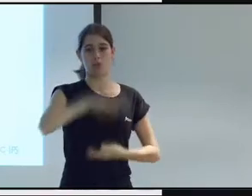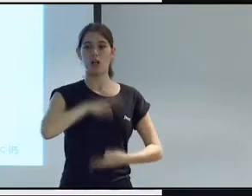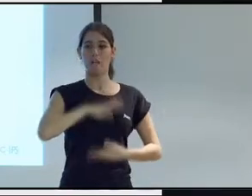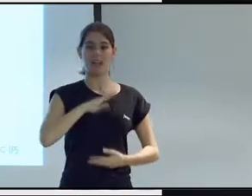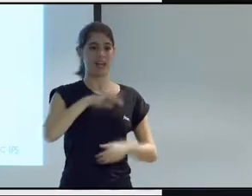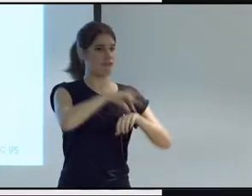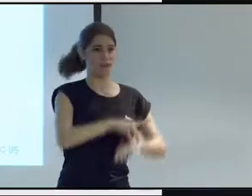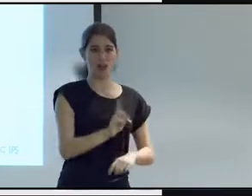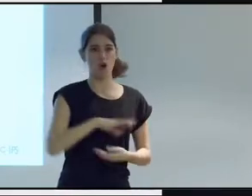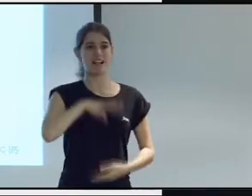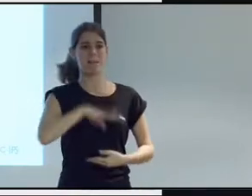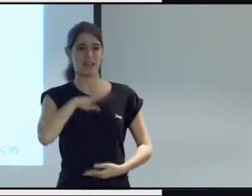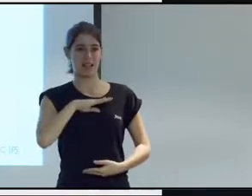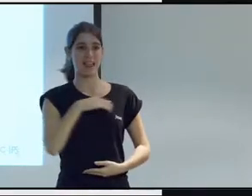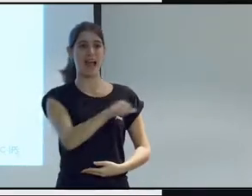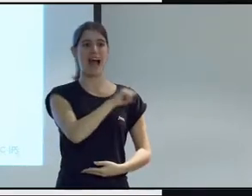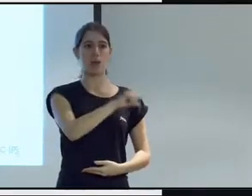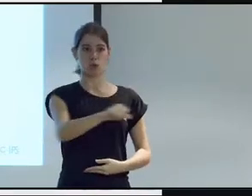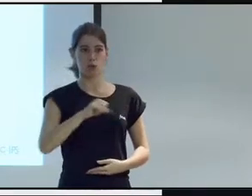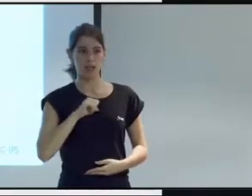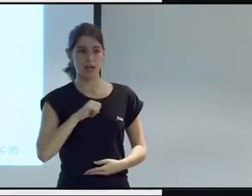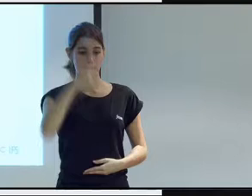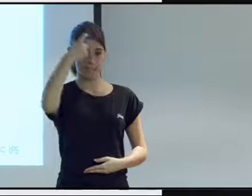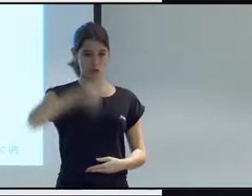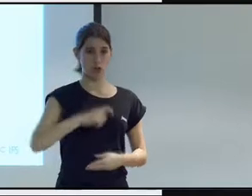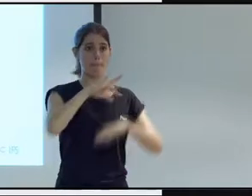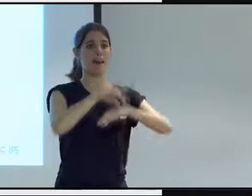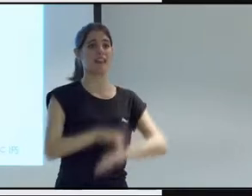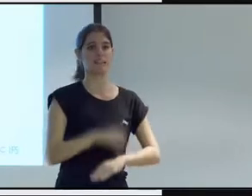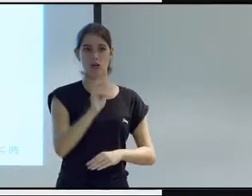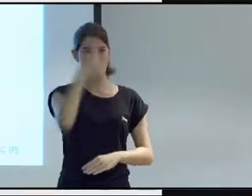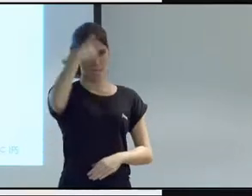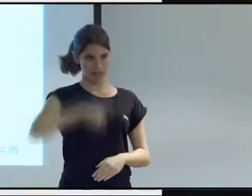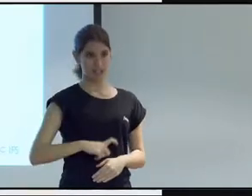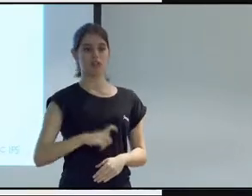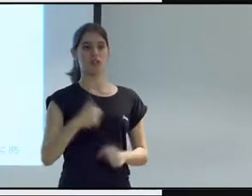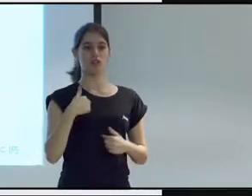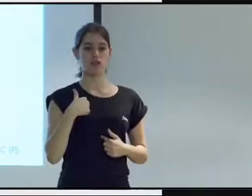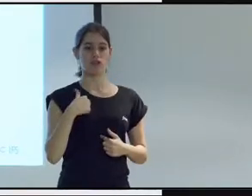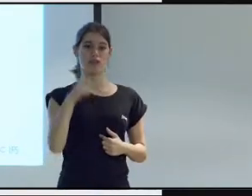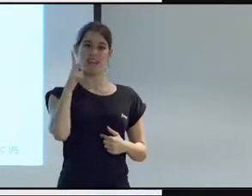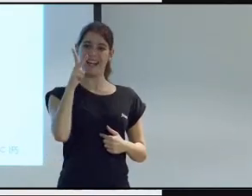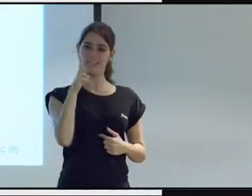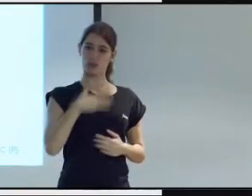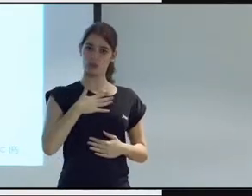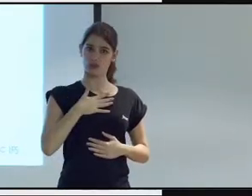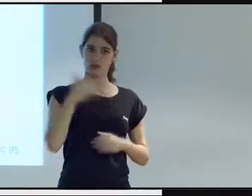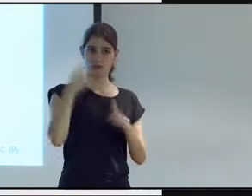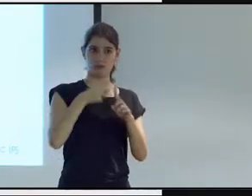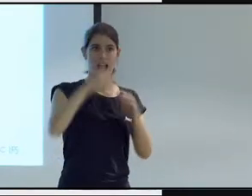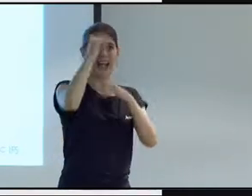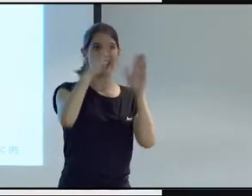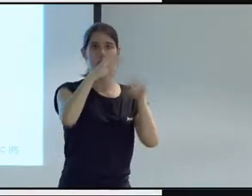of capacity instead of an illness, and autonomy, independence instead of dependence, a person instead of